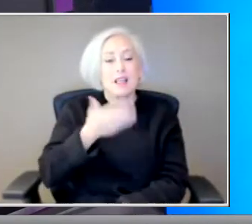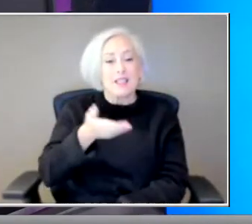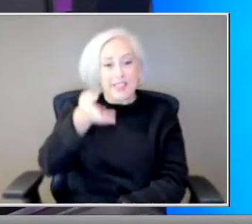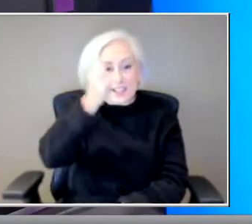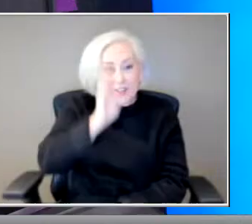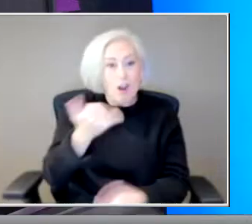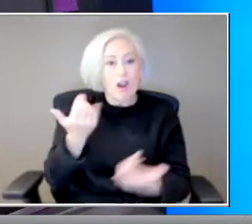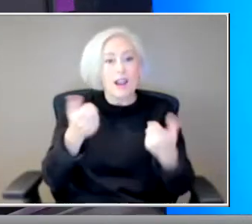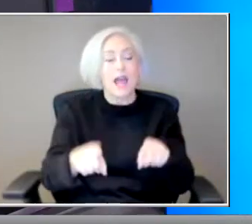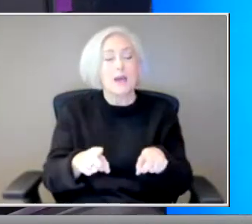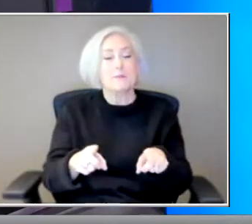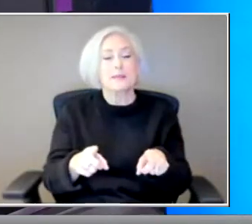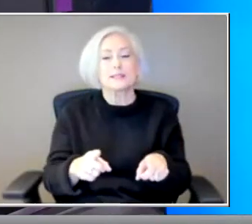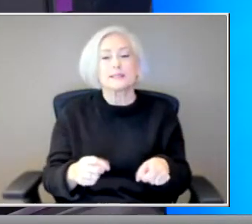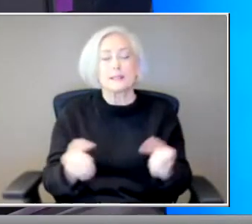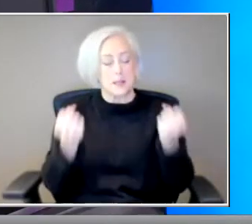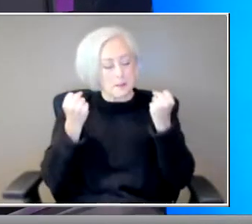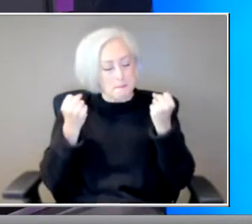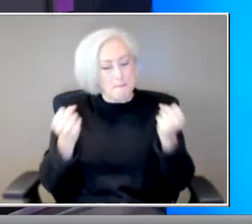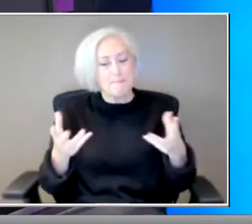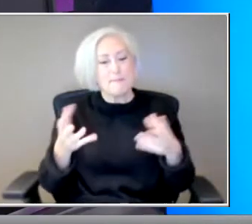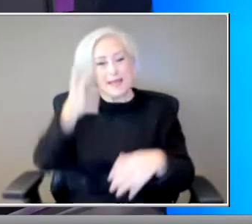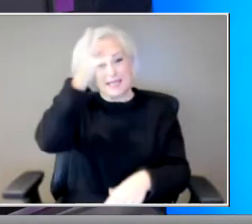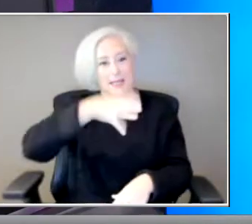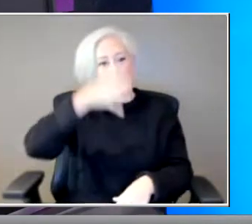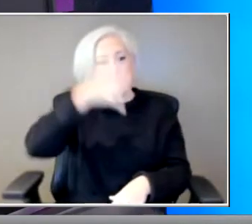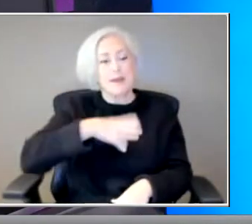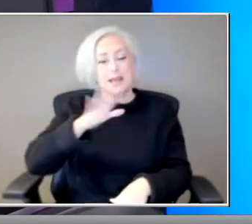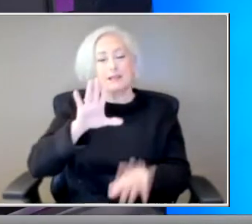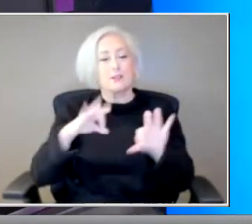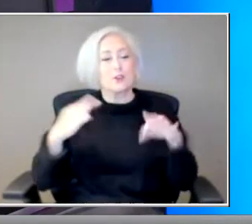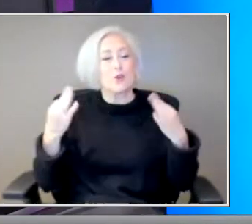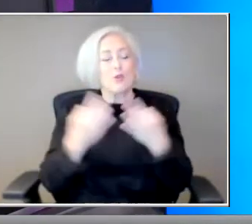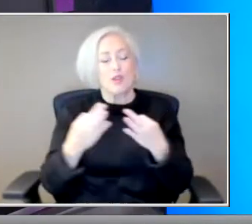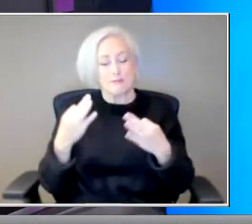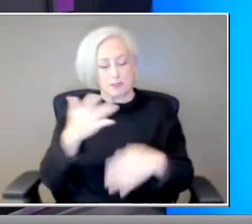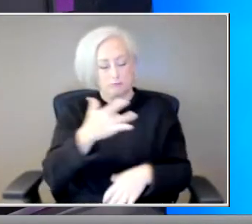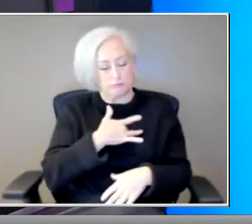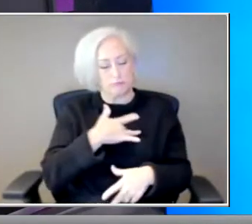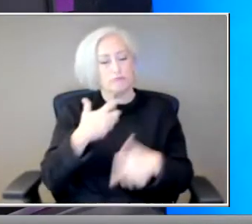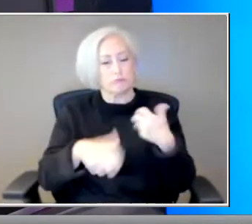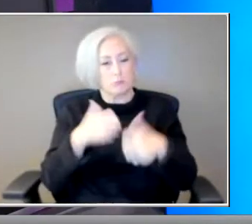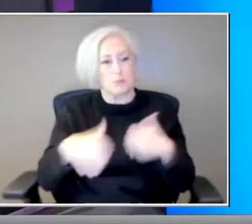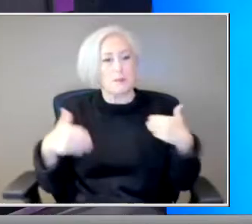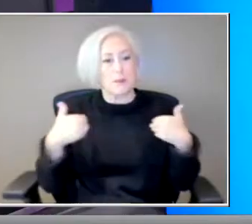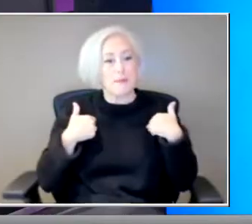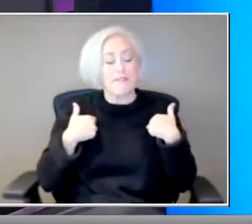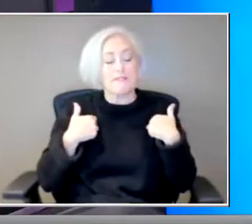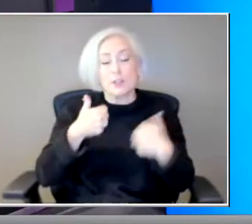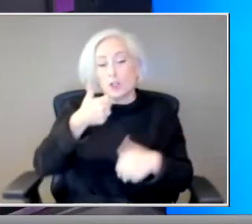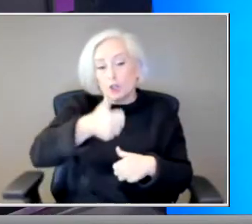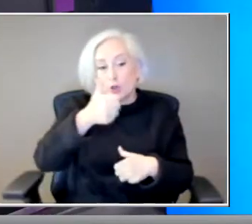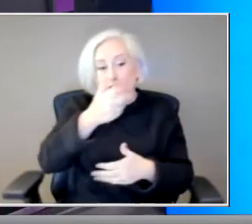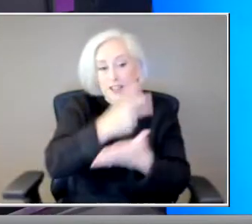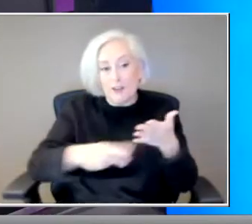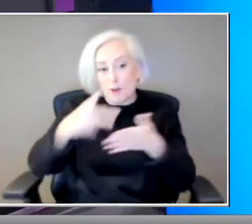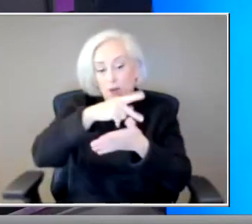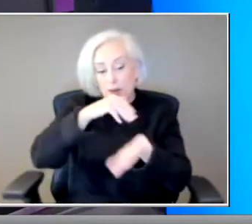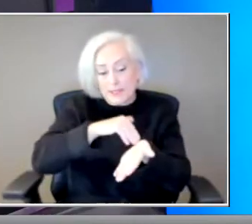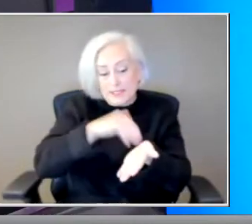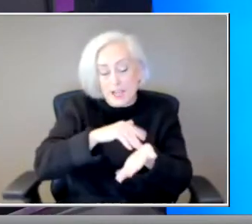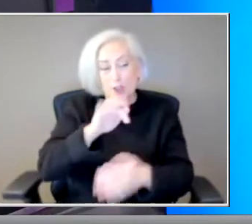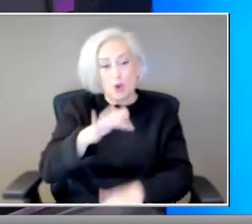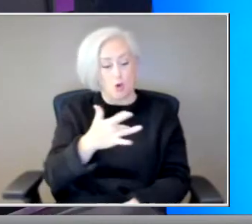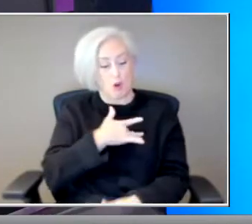men in your family having heart problems, did you have a primary care doctor or a cardiologist already